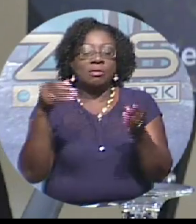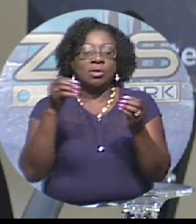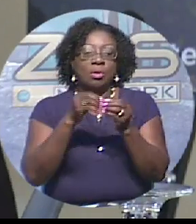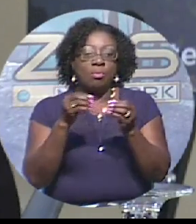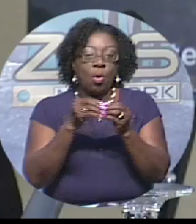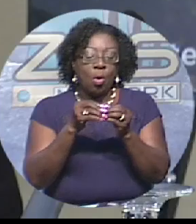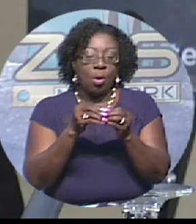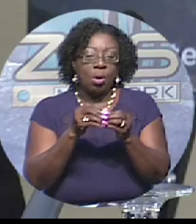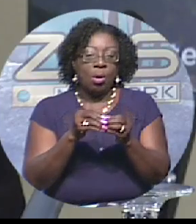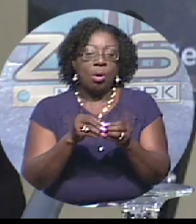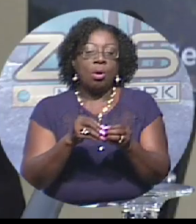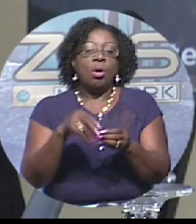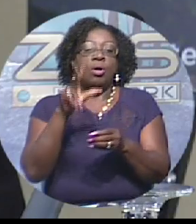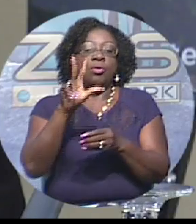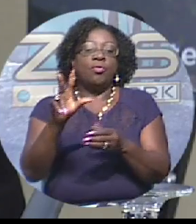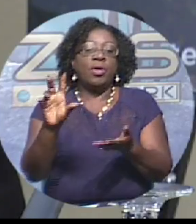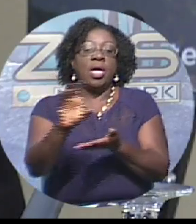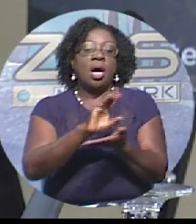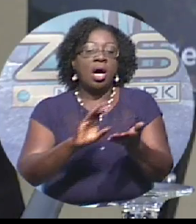a total of